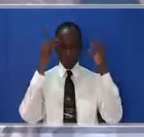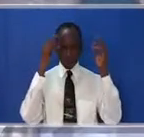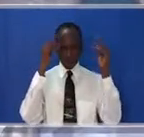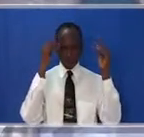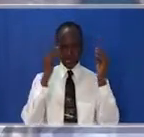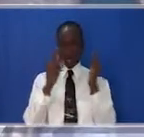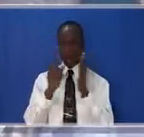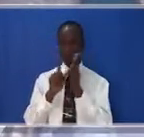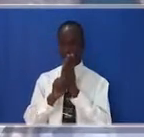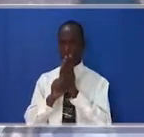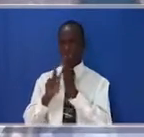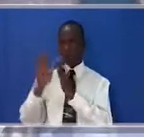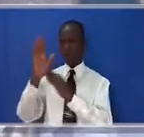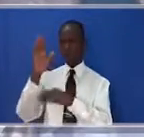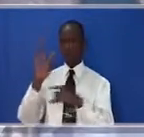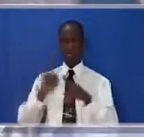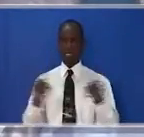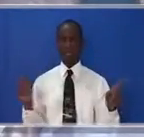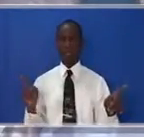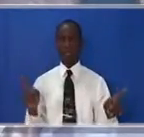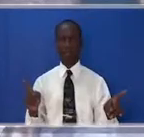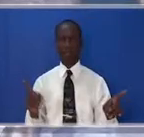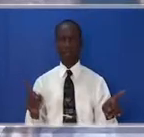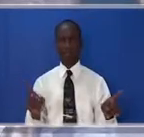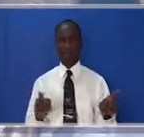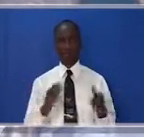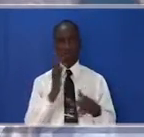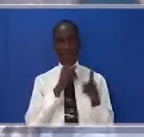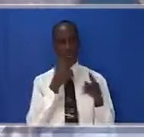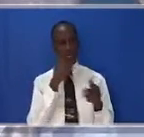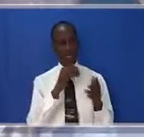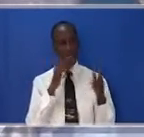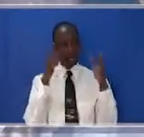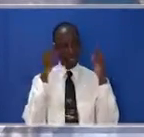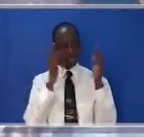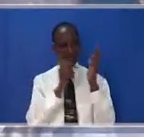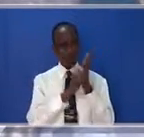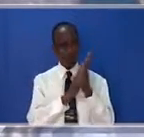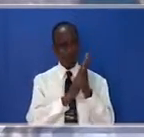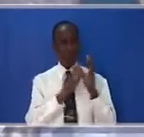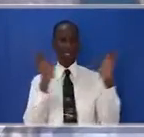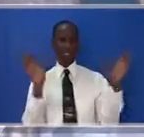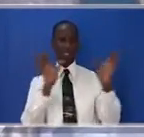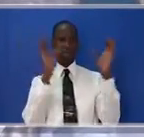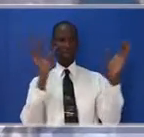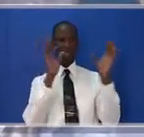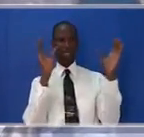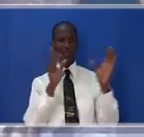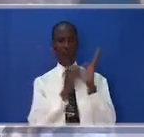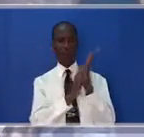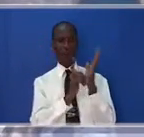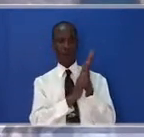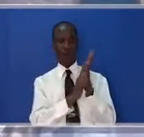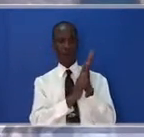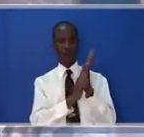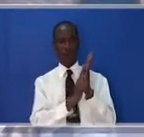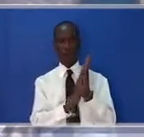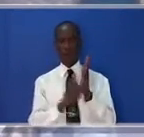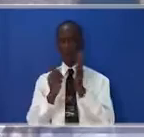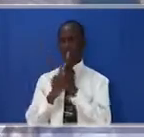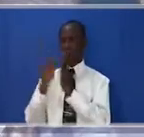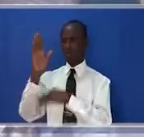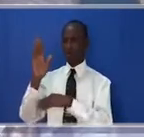that the law of Moses were ceremonial laws, and those were the laws that Jesus came to remove. But as for the laws of God or